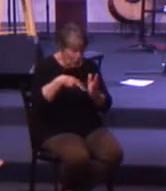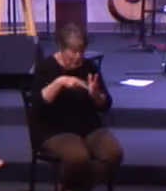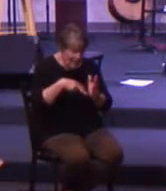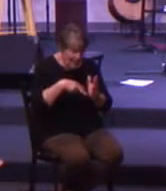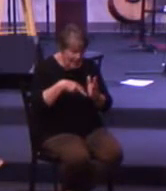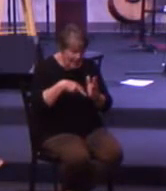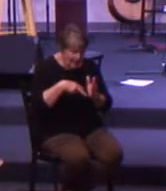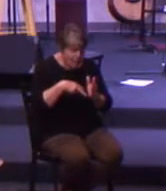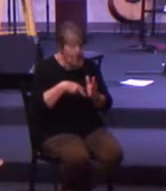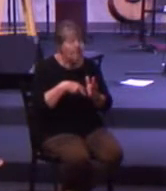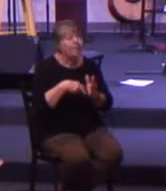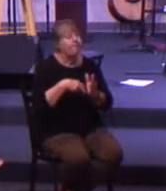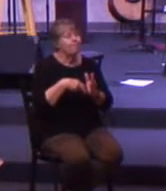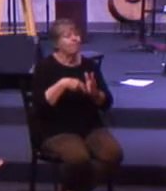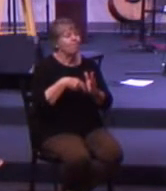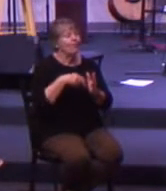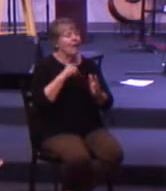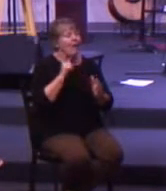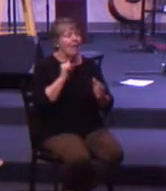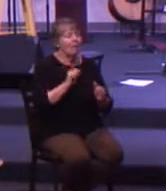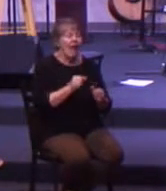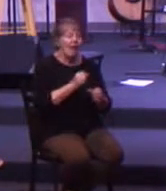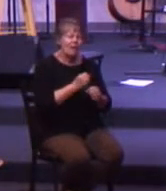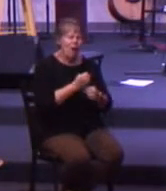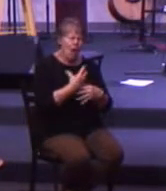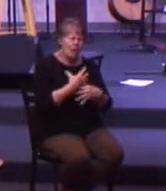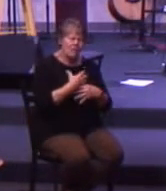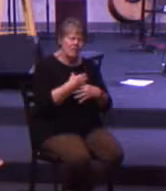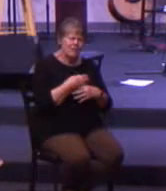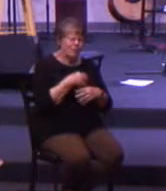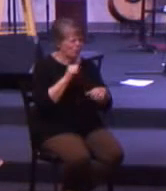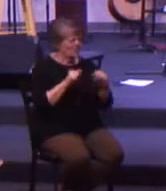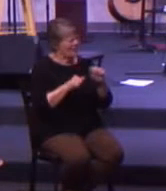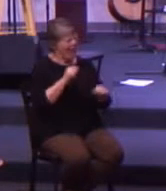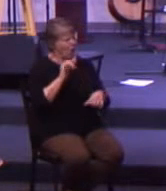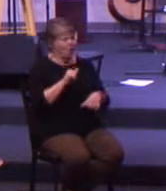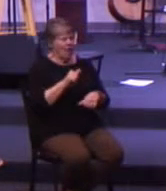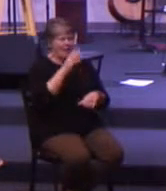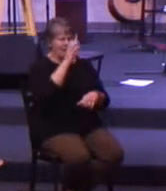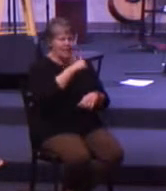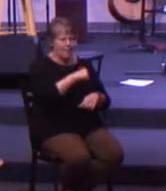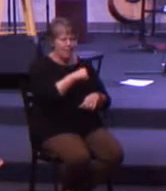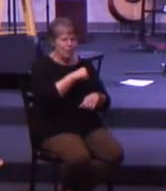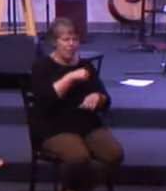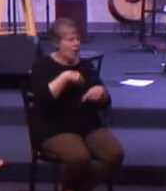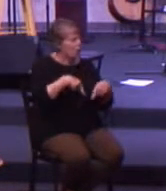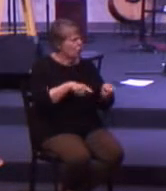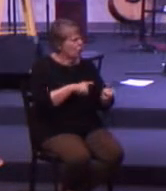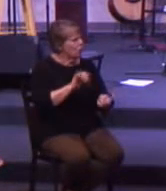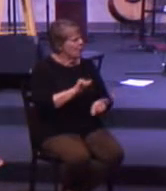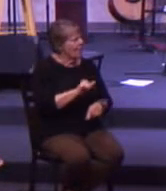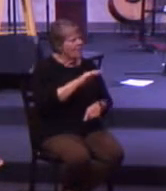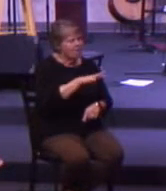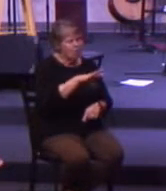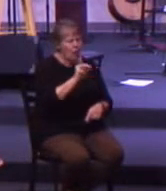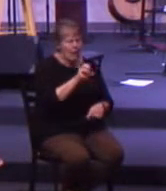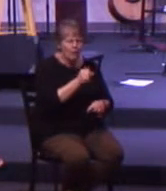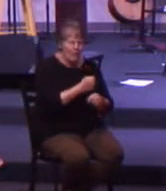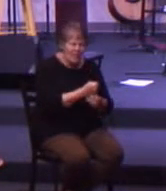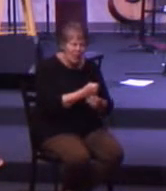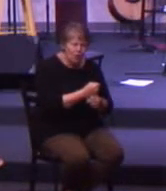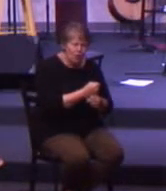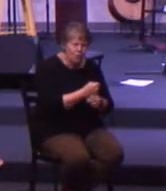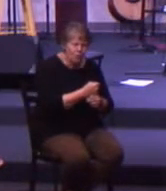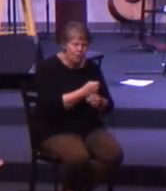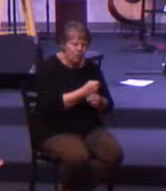that assumption into question. What were the Israelites actually doing during those 400 years? And to